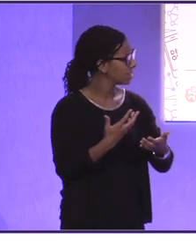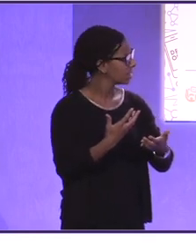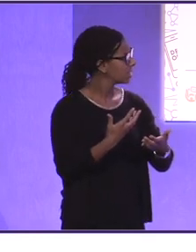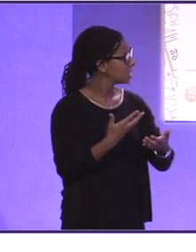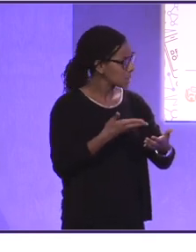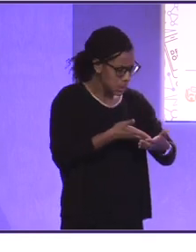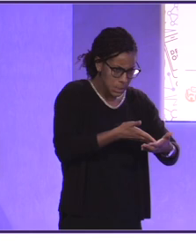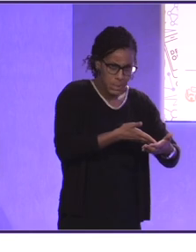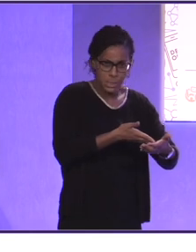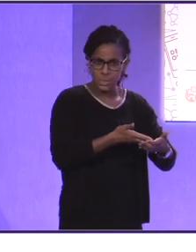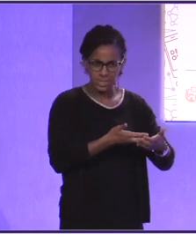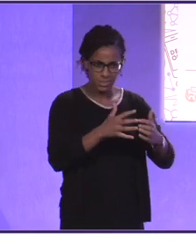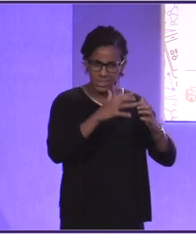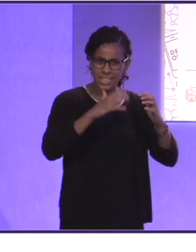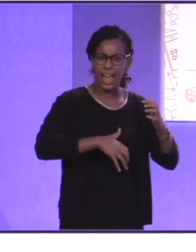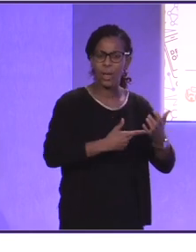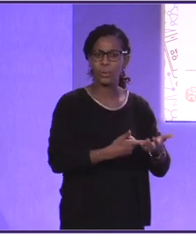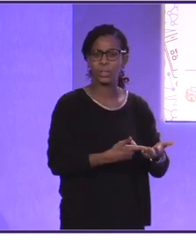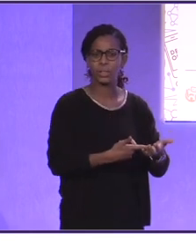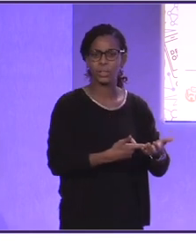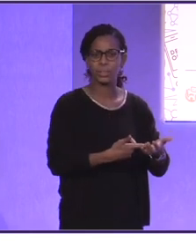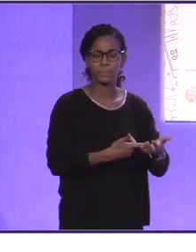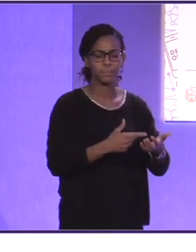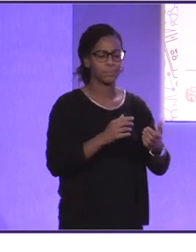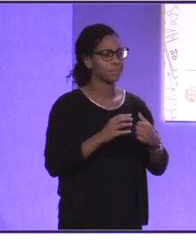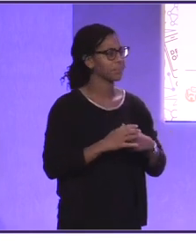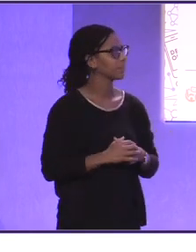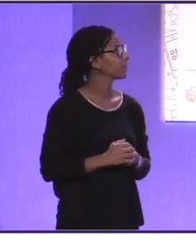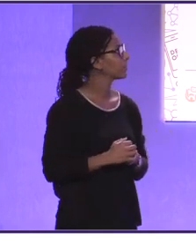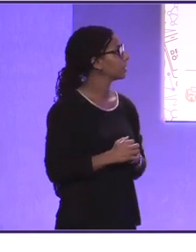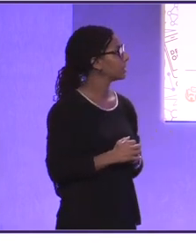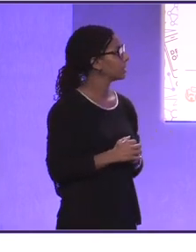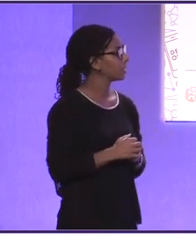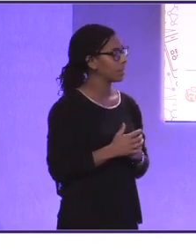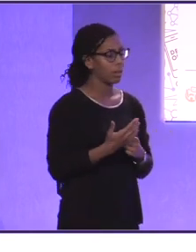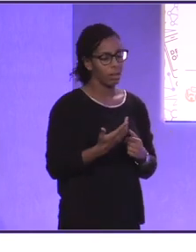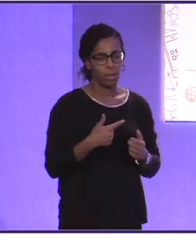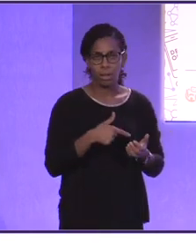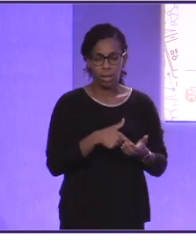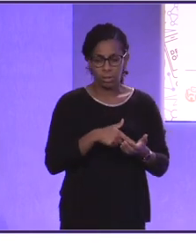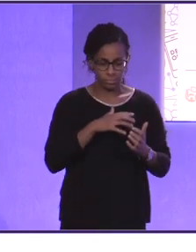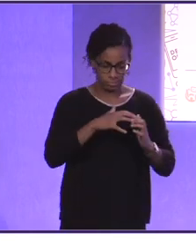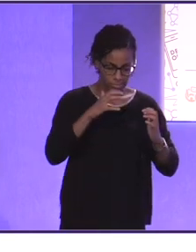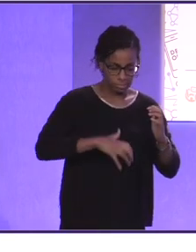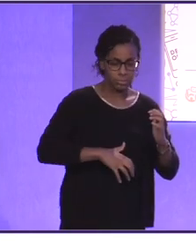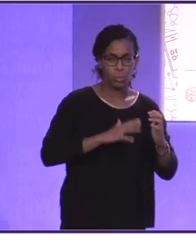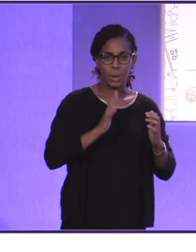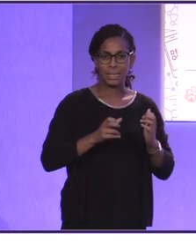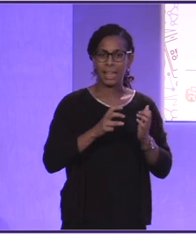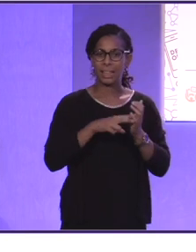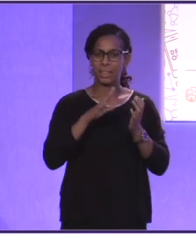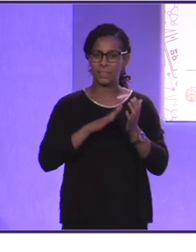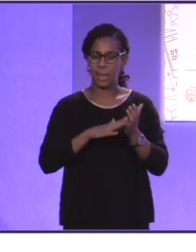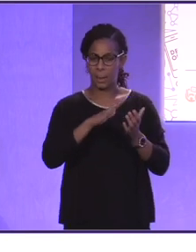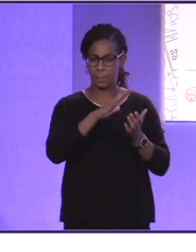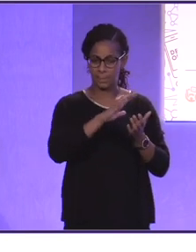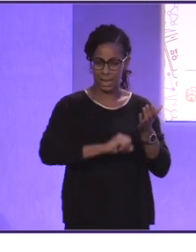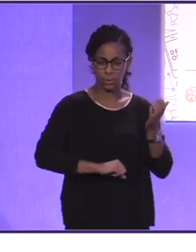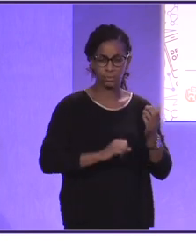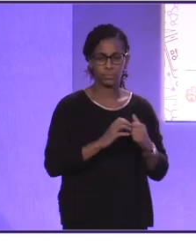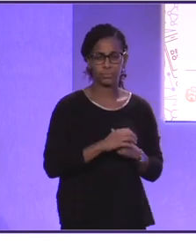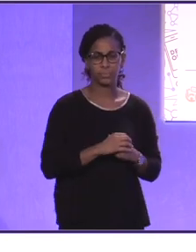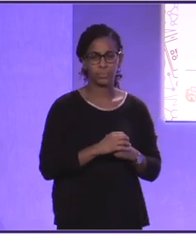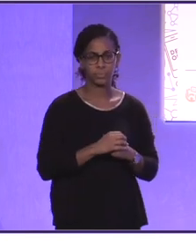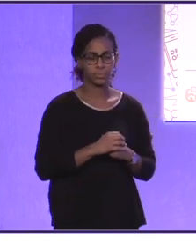Jenkins was down. It was actually cryptojacked, and therefore we had to take the VM, the instance, down. There was panic all